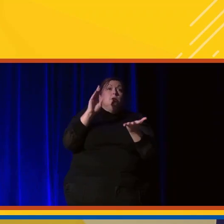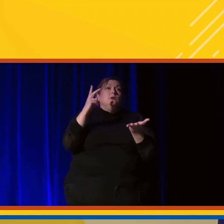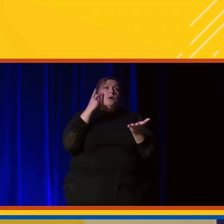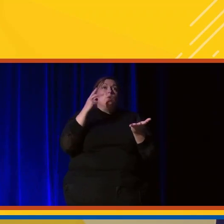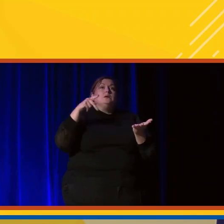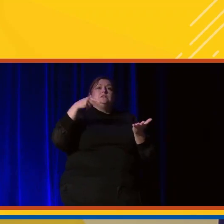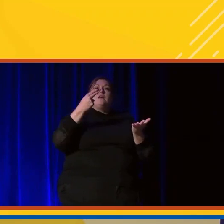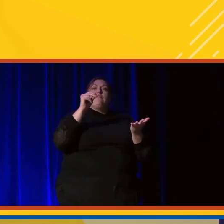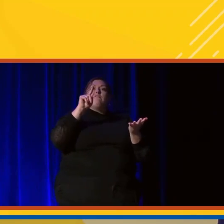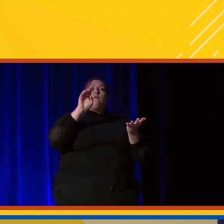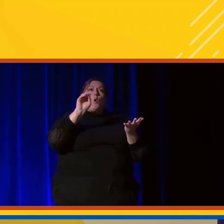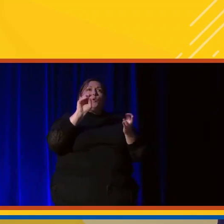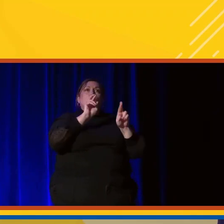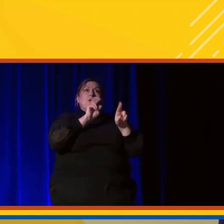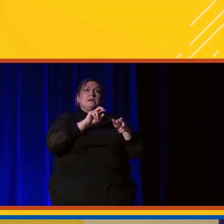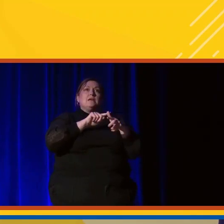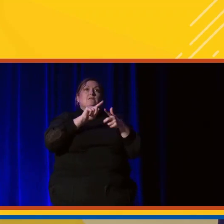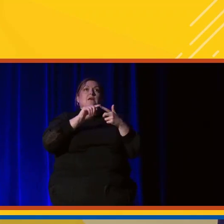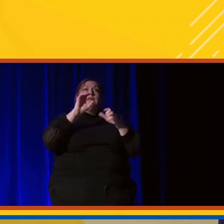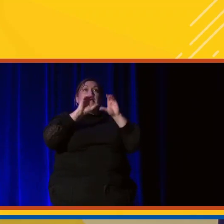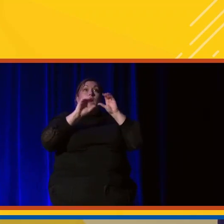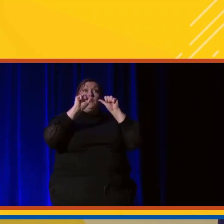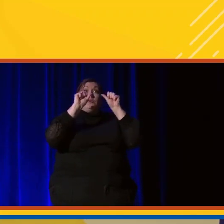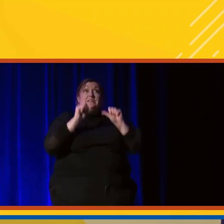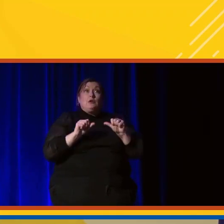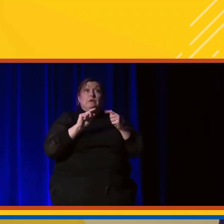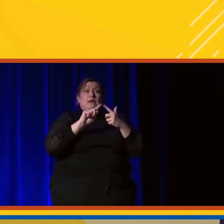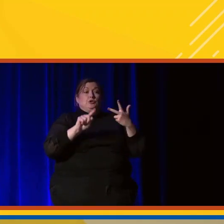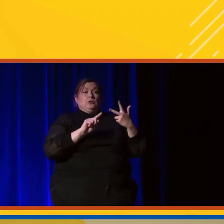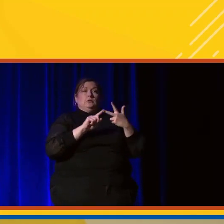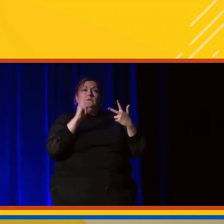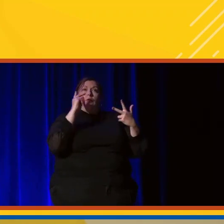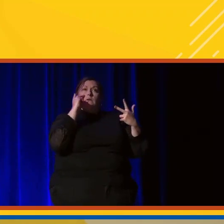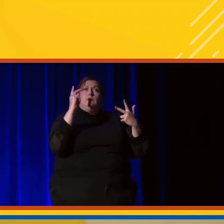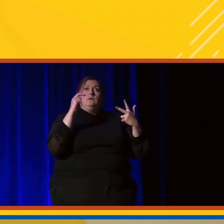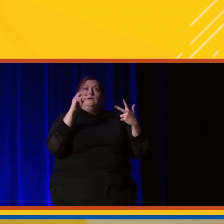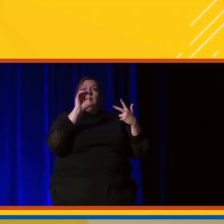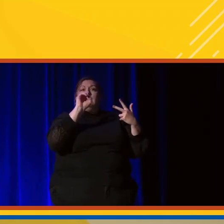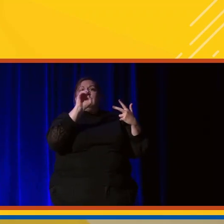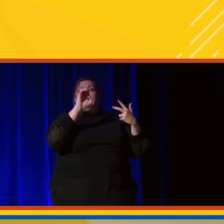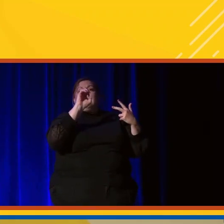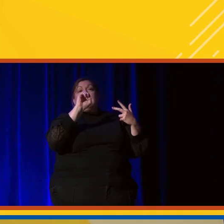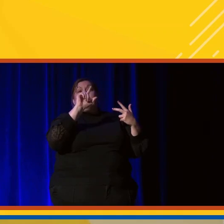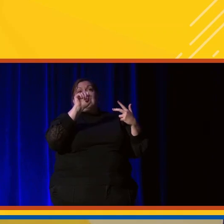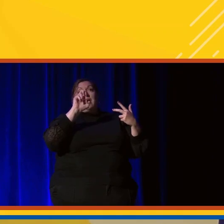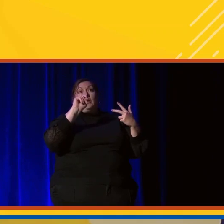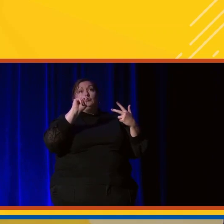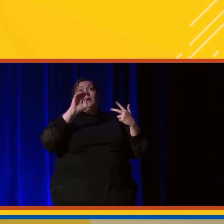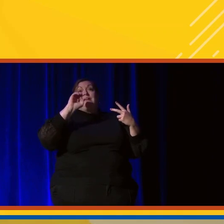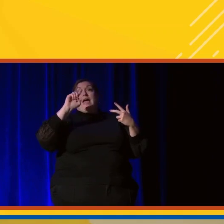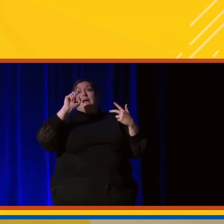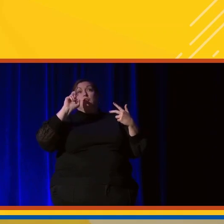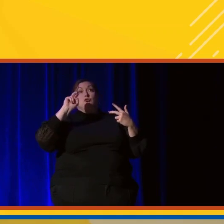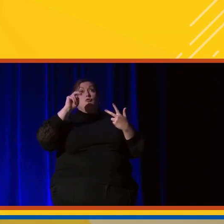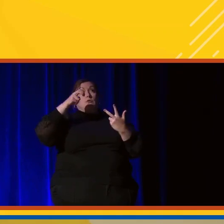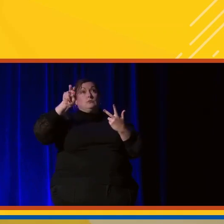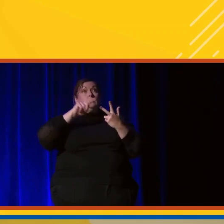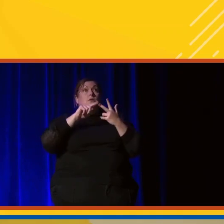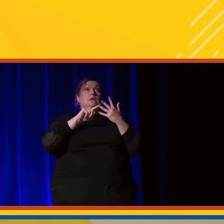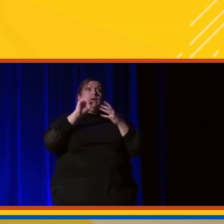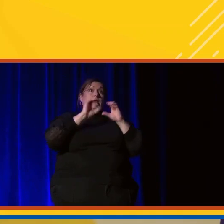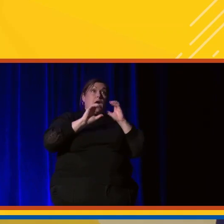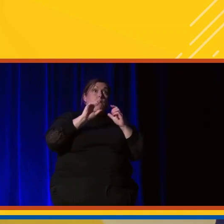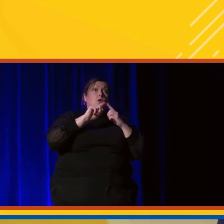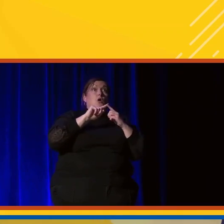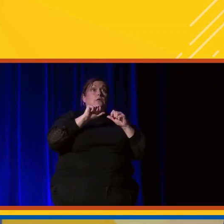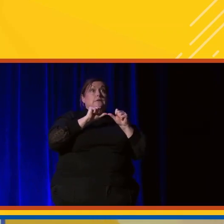like photoreactivity, chemical degradation. You'll see things like electron and exciton transport, chemical stability,